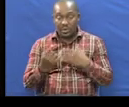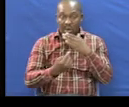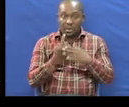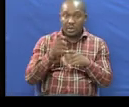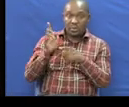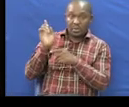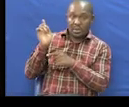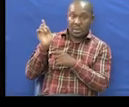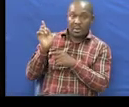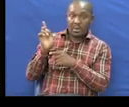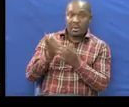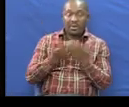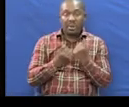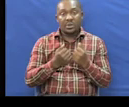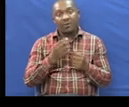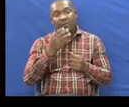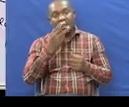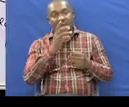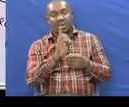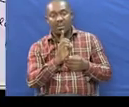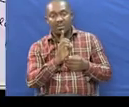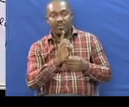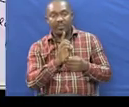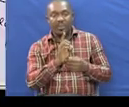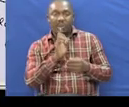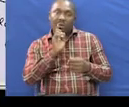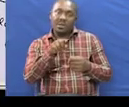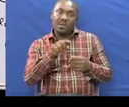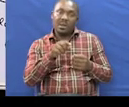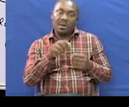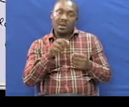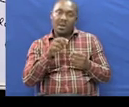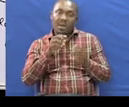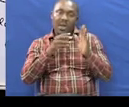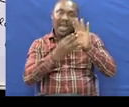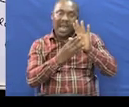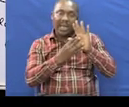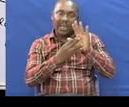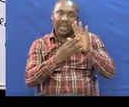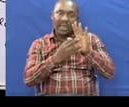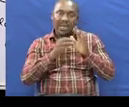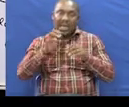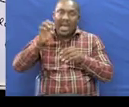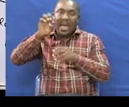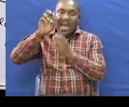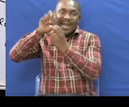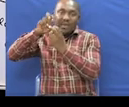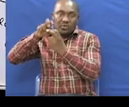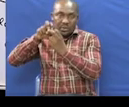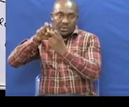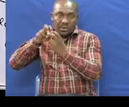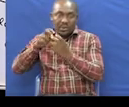electron is stable than 3d9 electron. So there, the reason which I said that is due to the rule